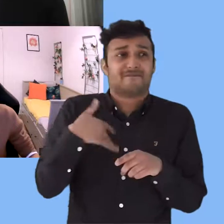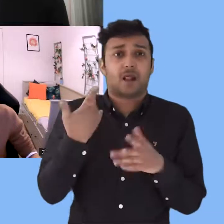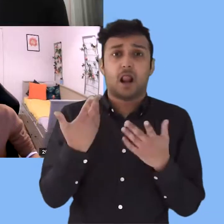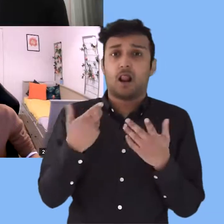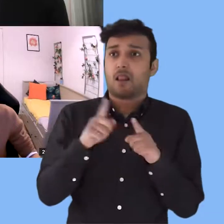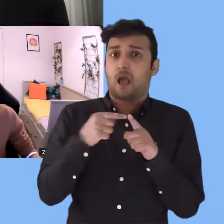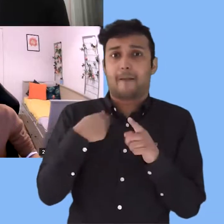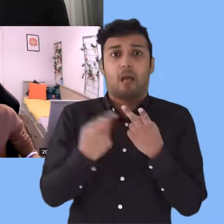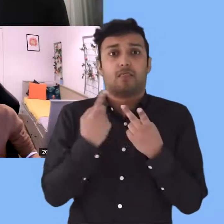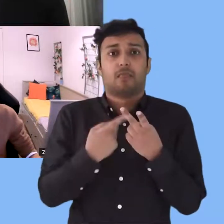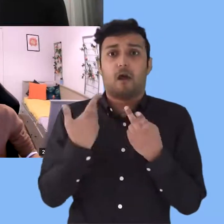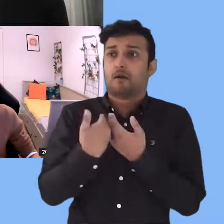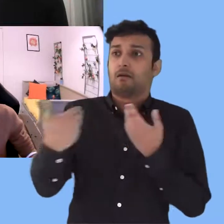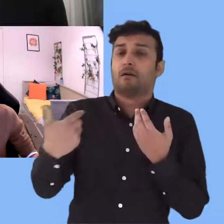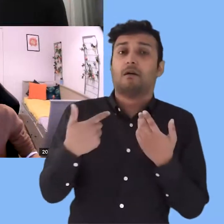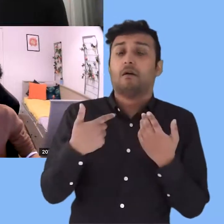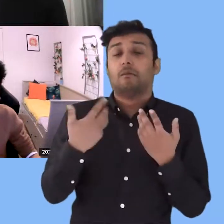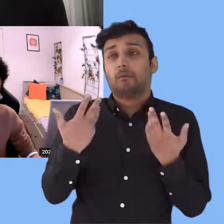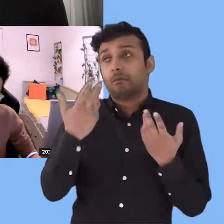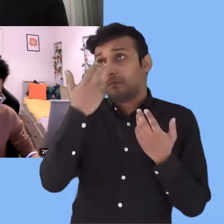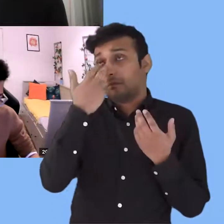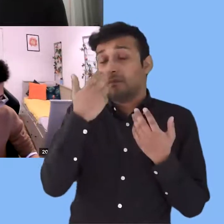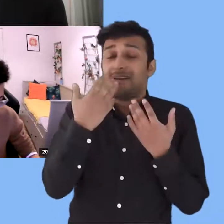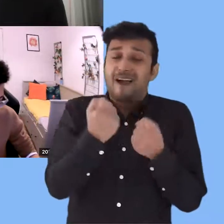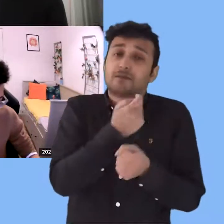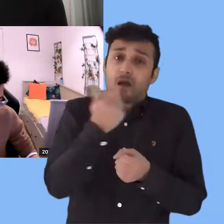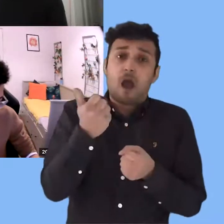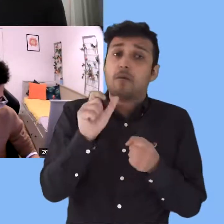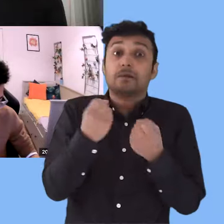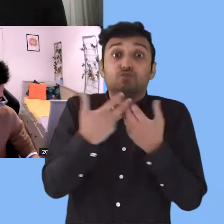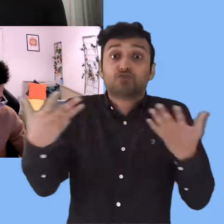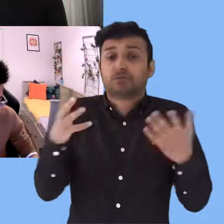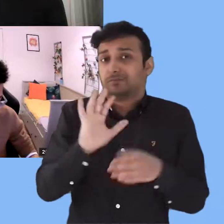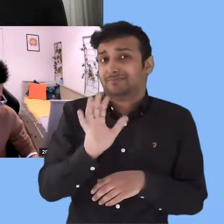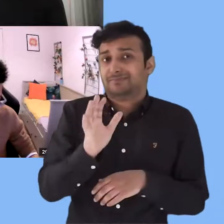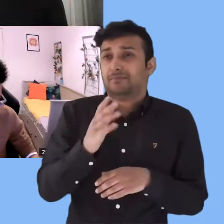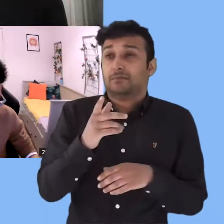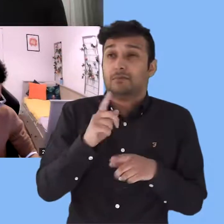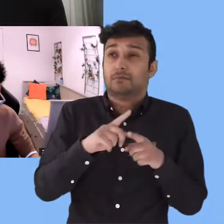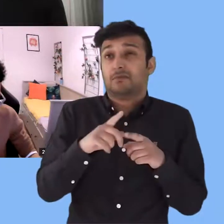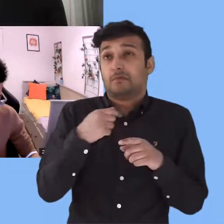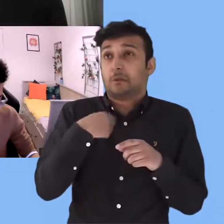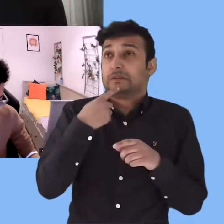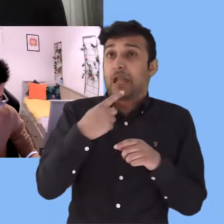many. Especially when I was in primary school, there weren't really any. Maybe children of East and Southeast Asian descent in my class.